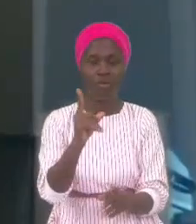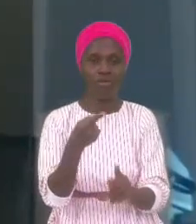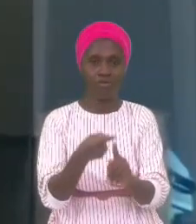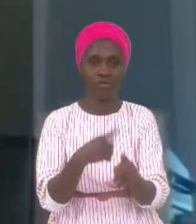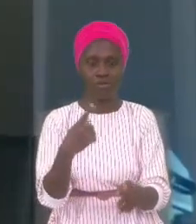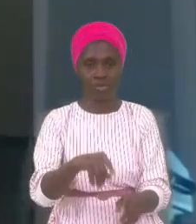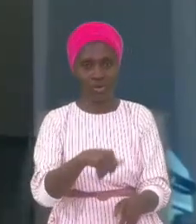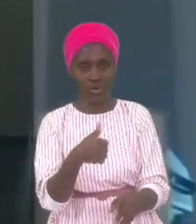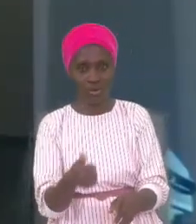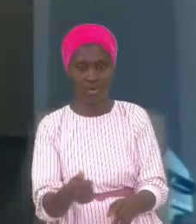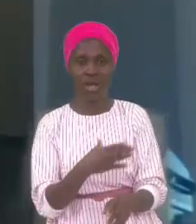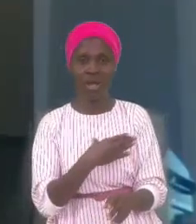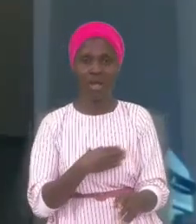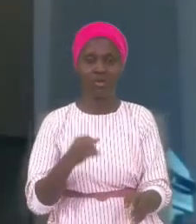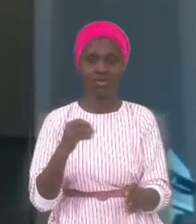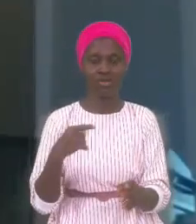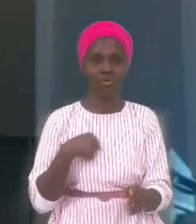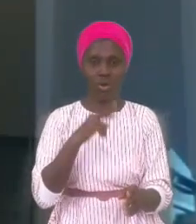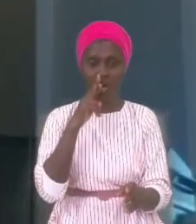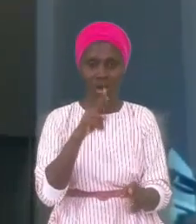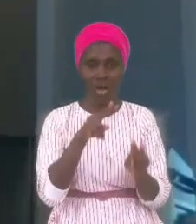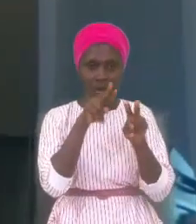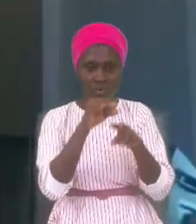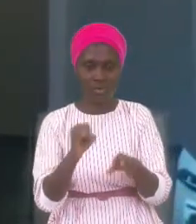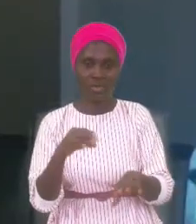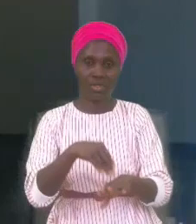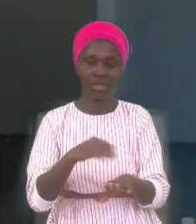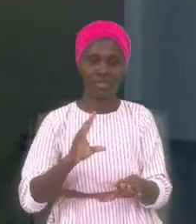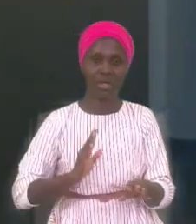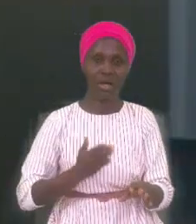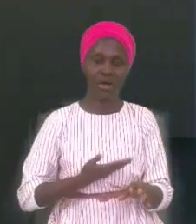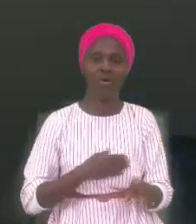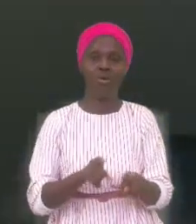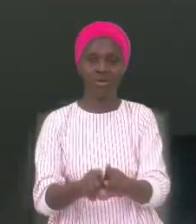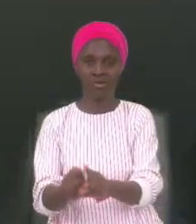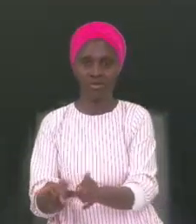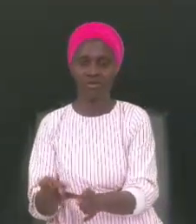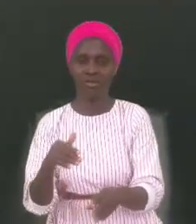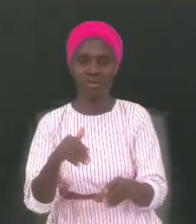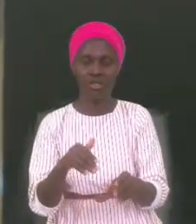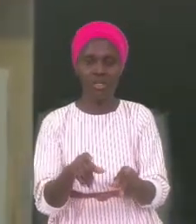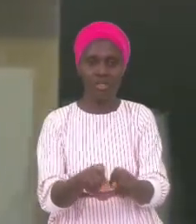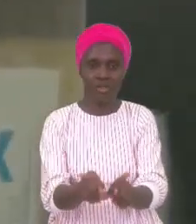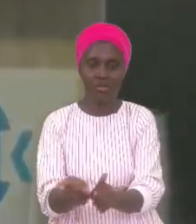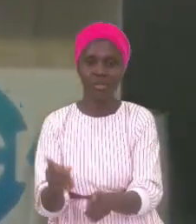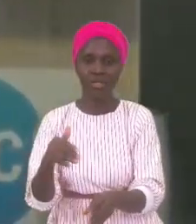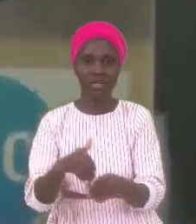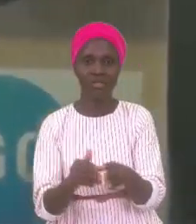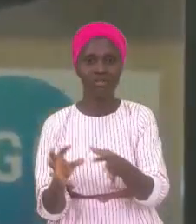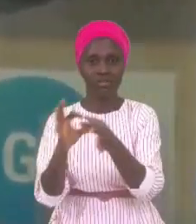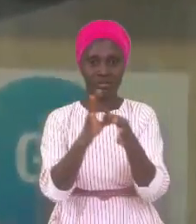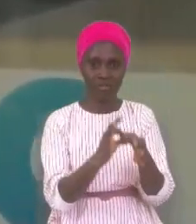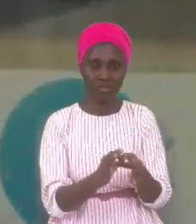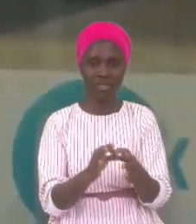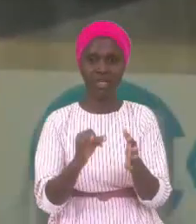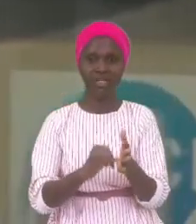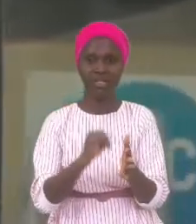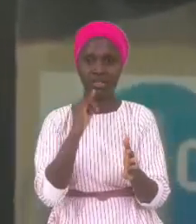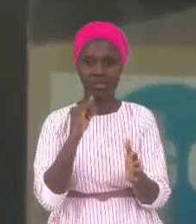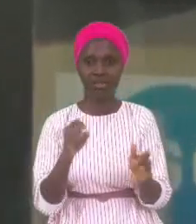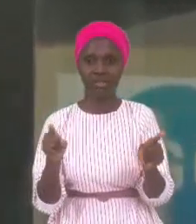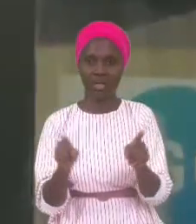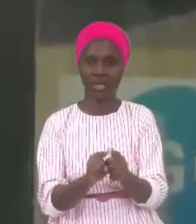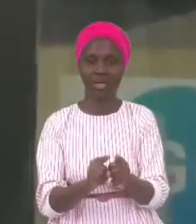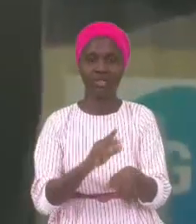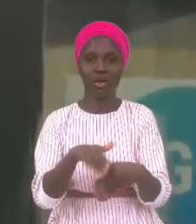our diversities, we're looking at our differences, it's diversity in unity. It is as all those